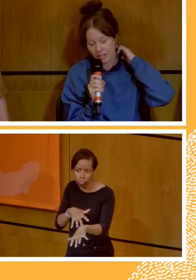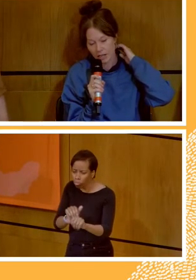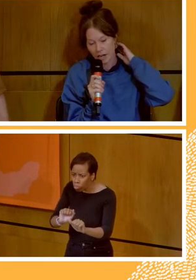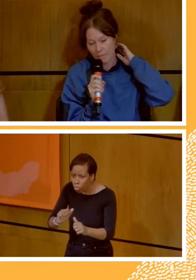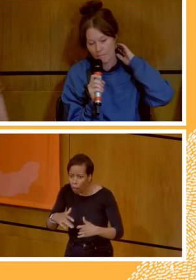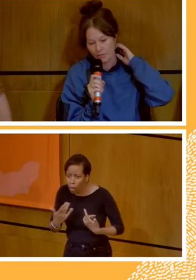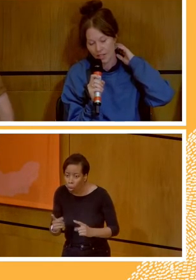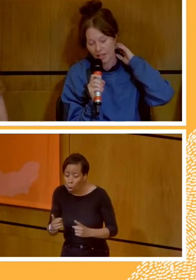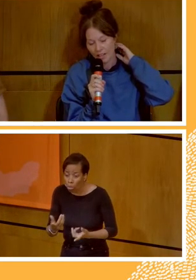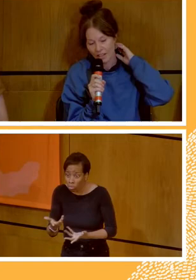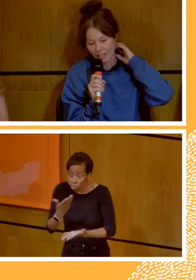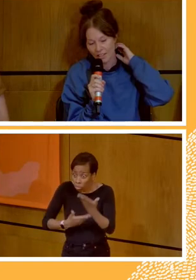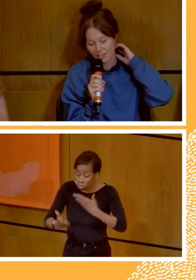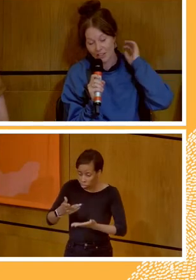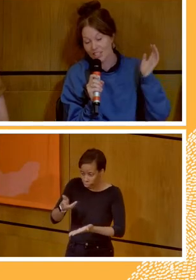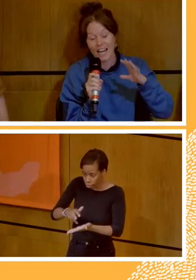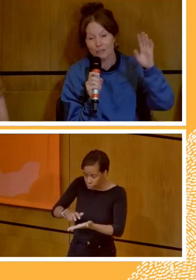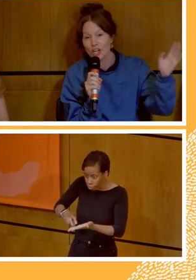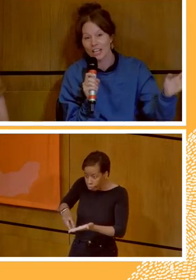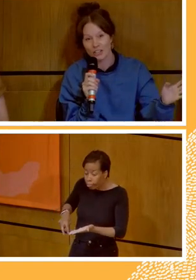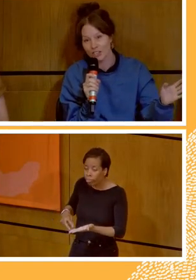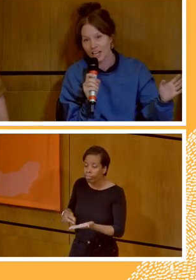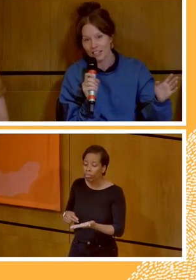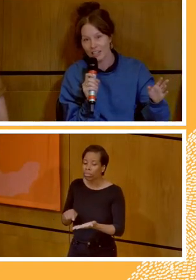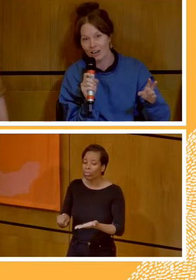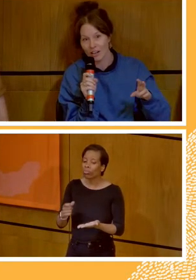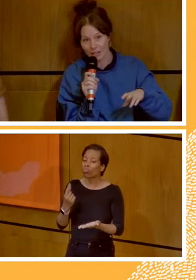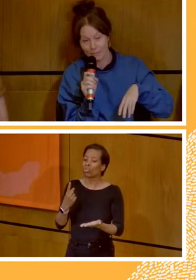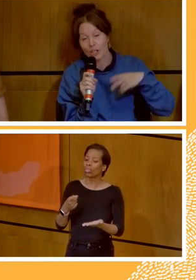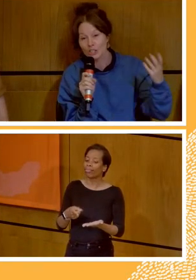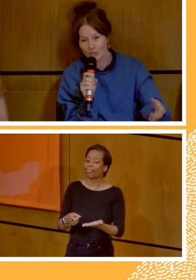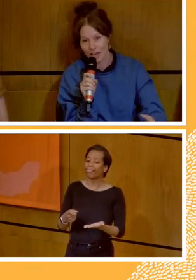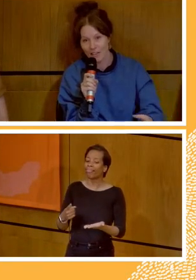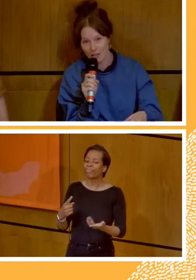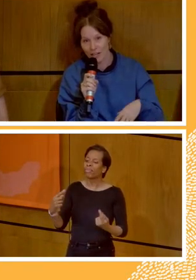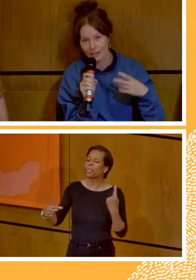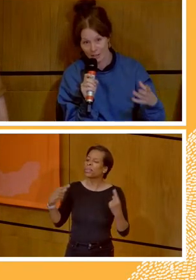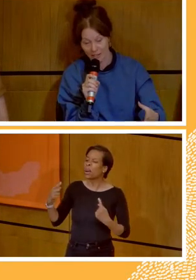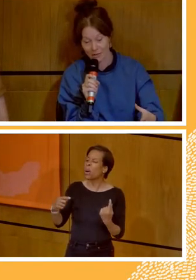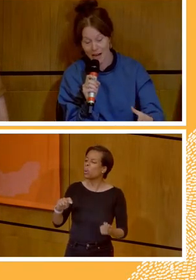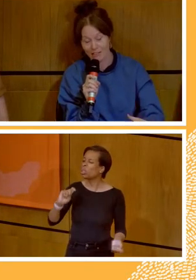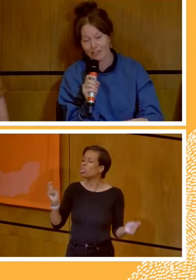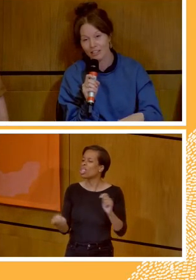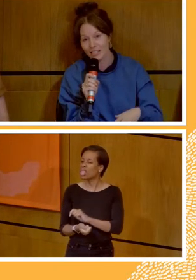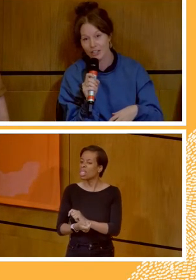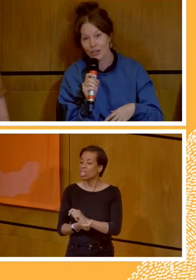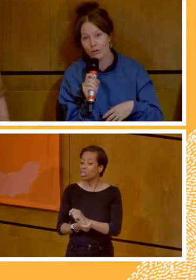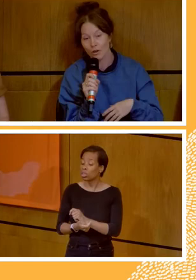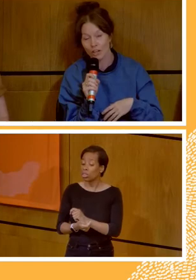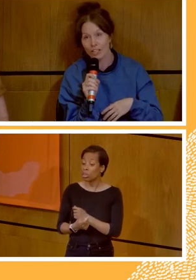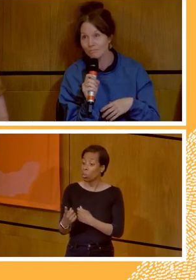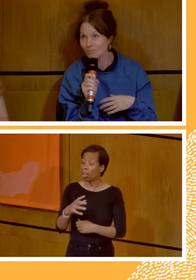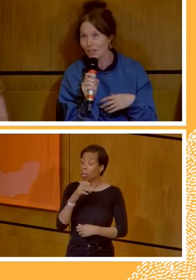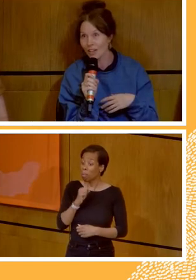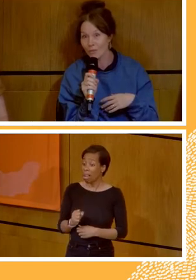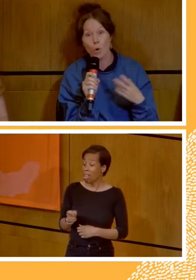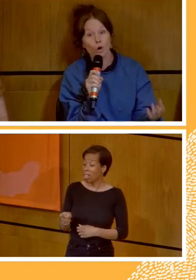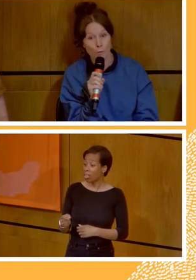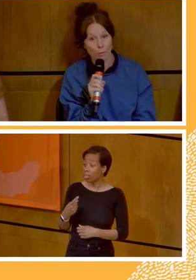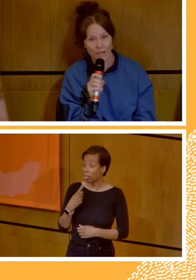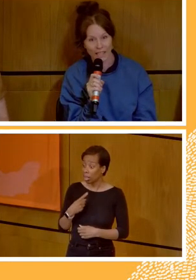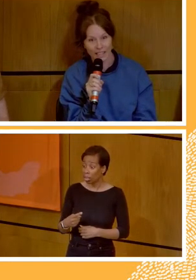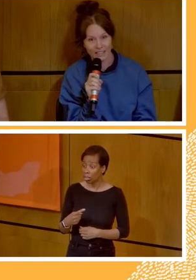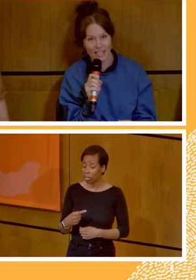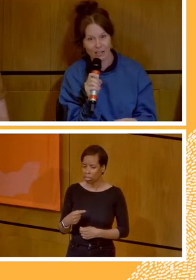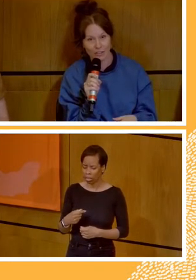is that that the sound changed, and because of that, a man felt he could no longer